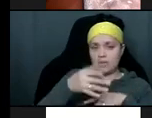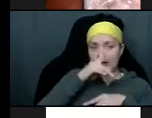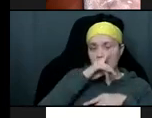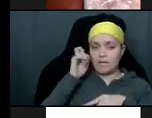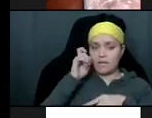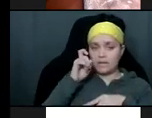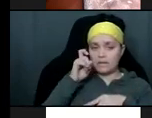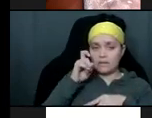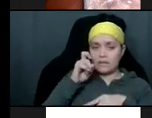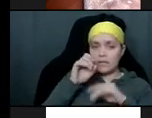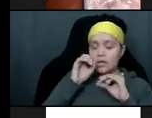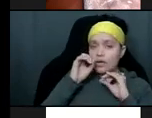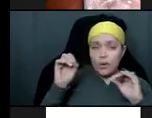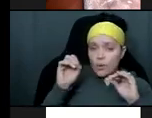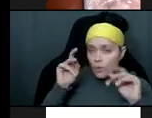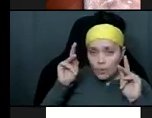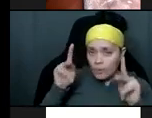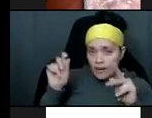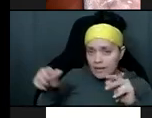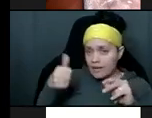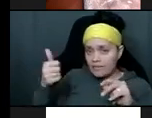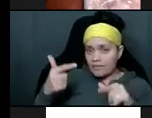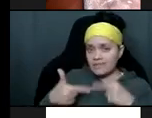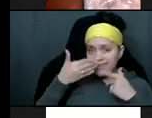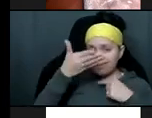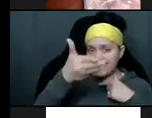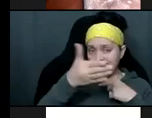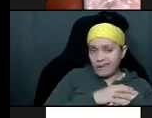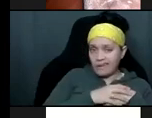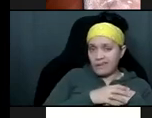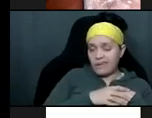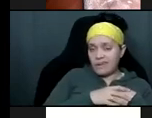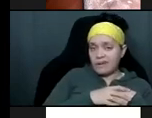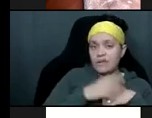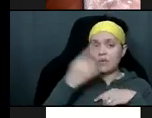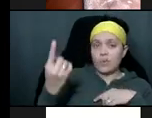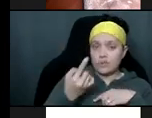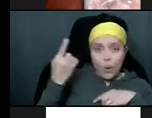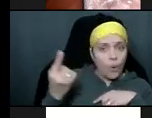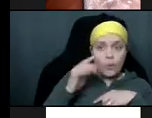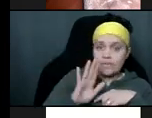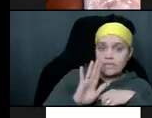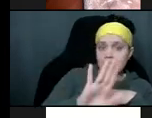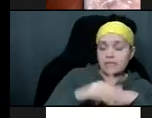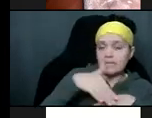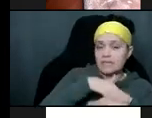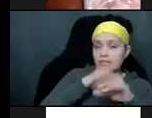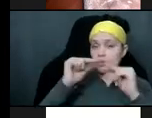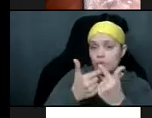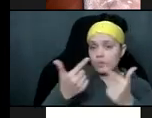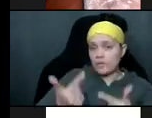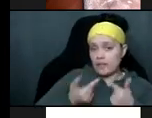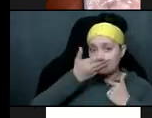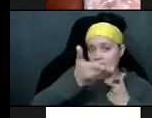because no one else had ever lived there. It was always this native group who had lived